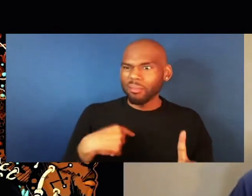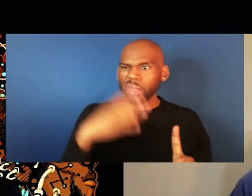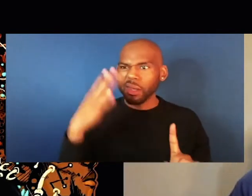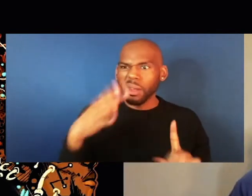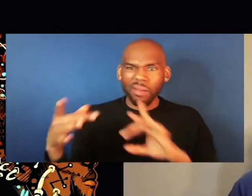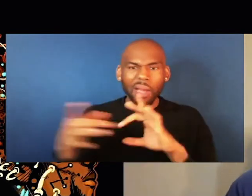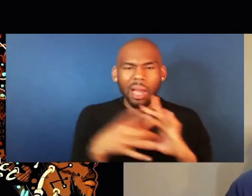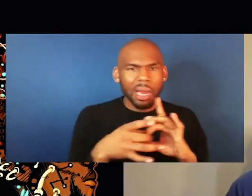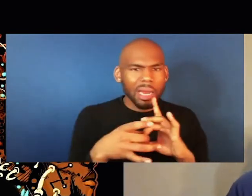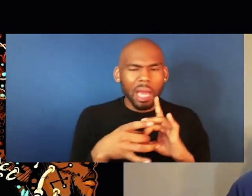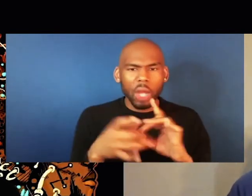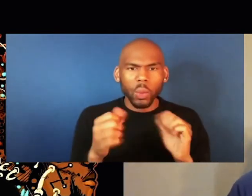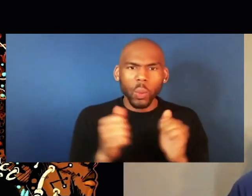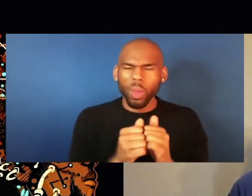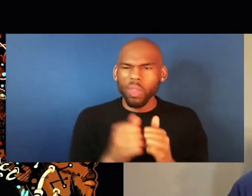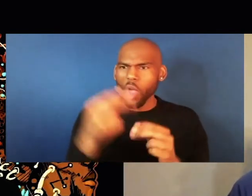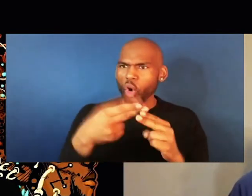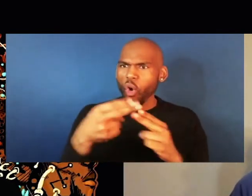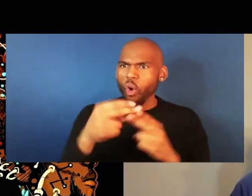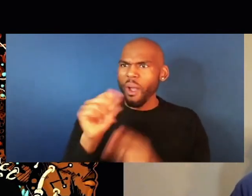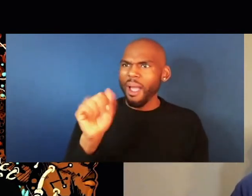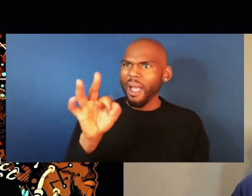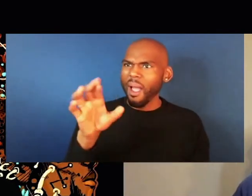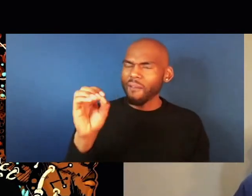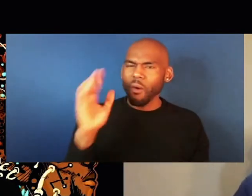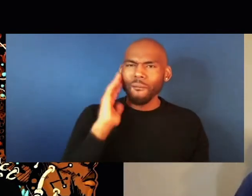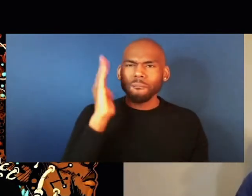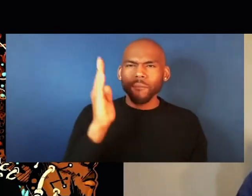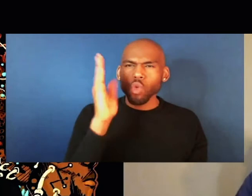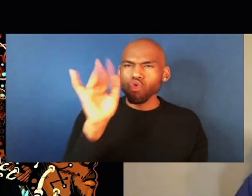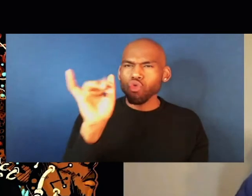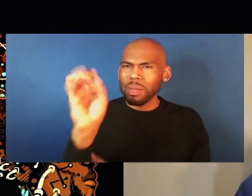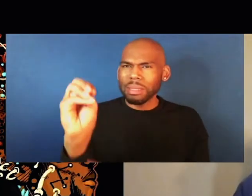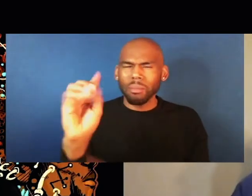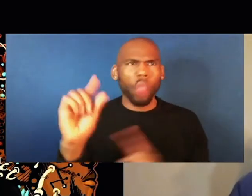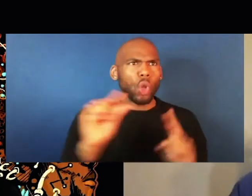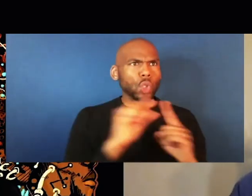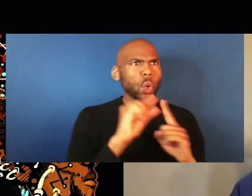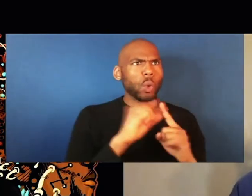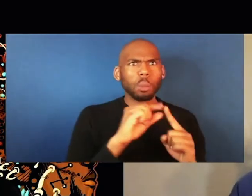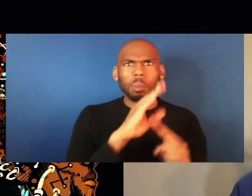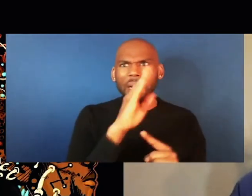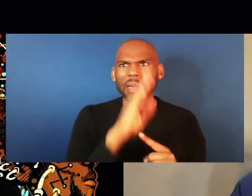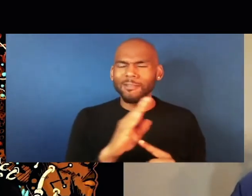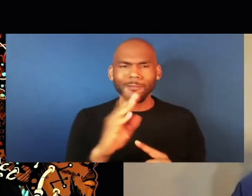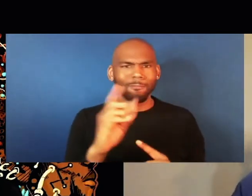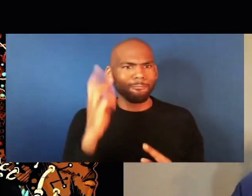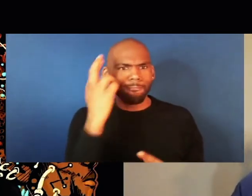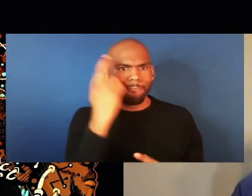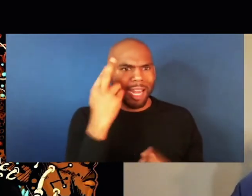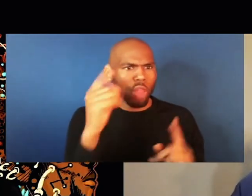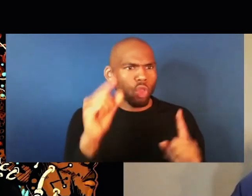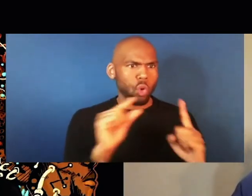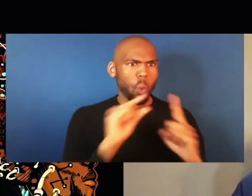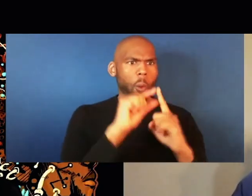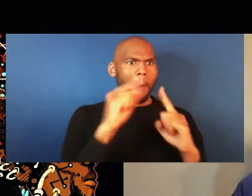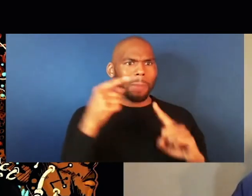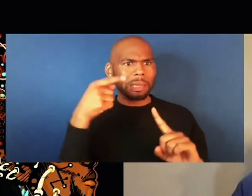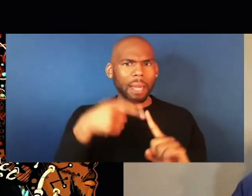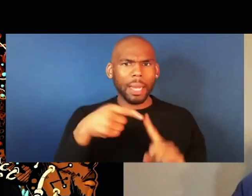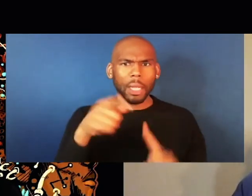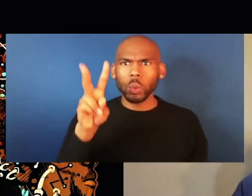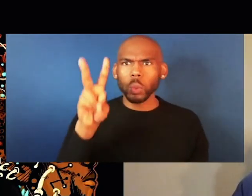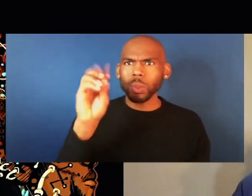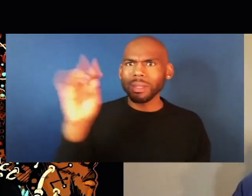but I had never connected it to, what they were calling Afrofuturism, right? So I didn't really come across the term until, say,